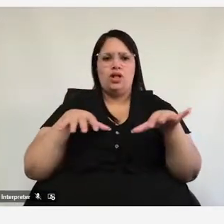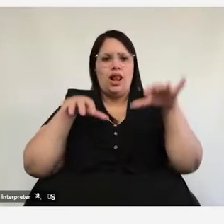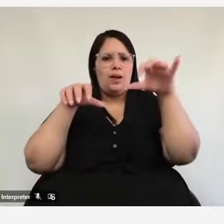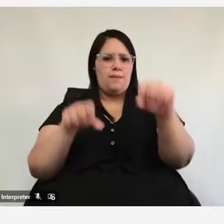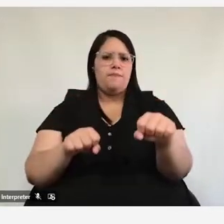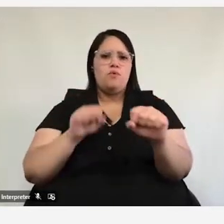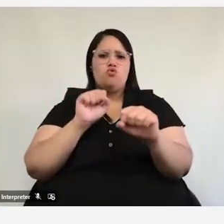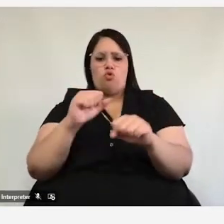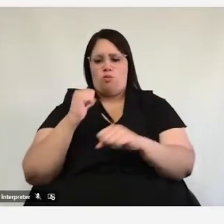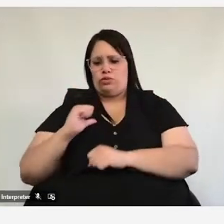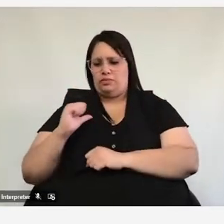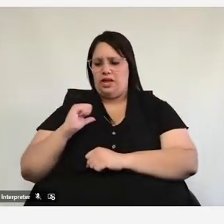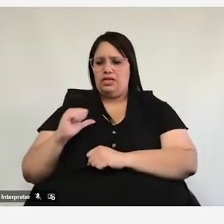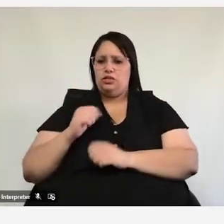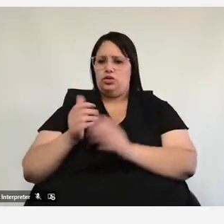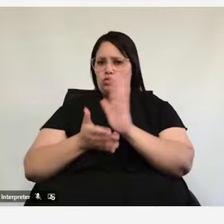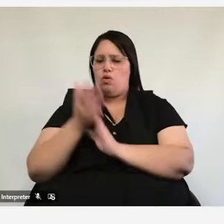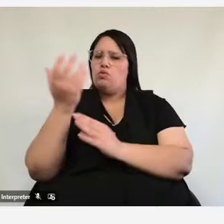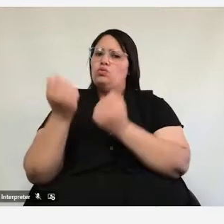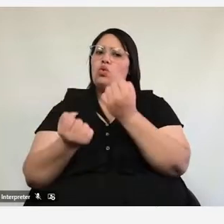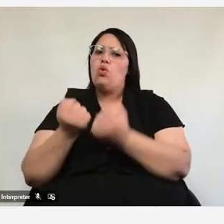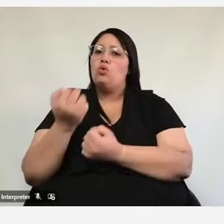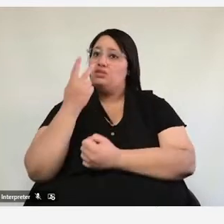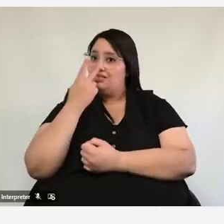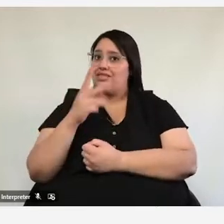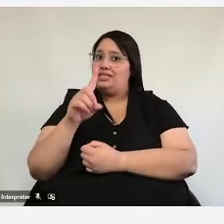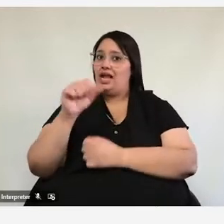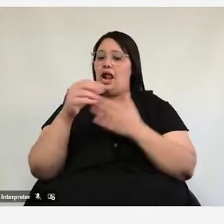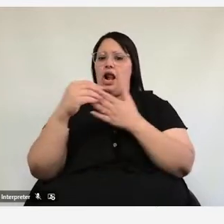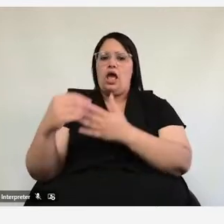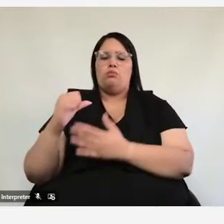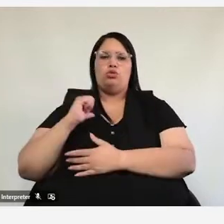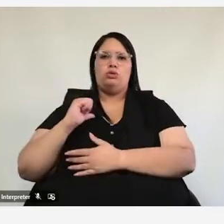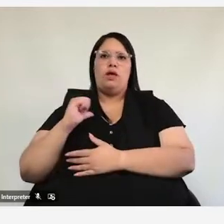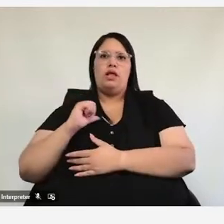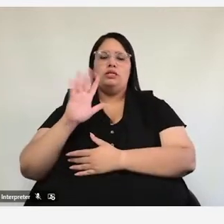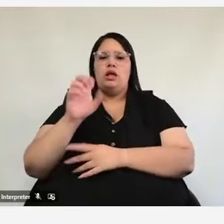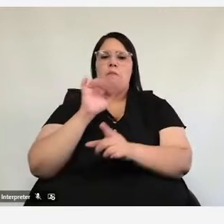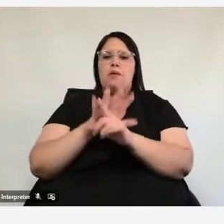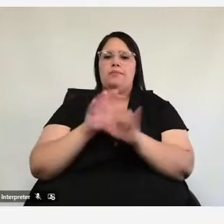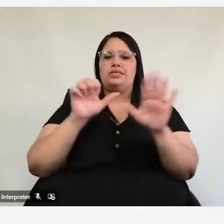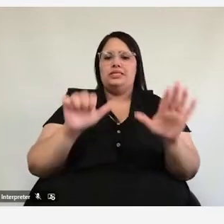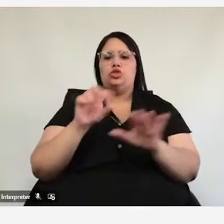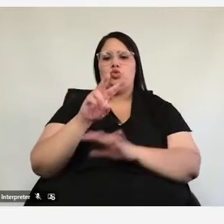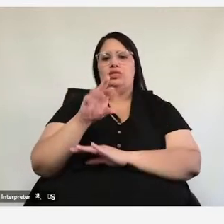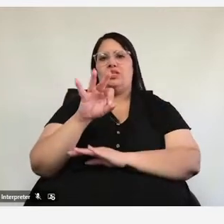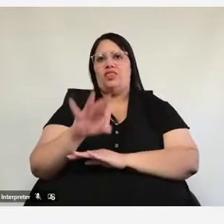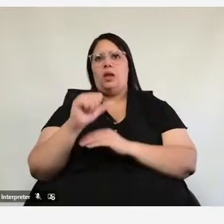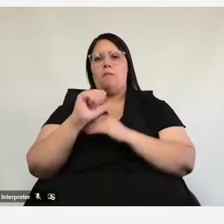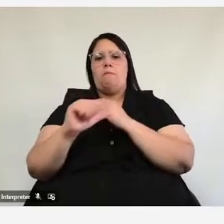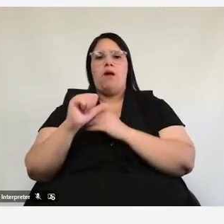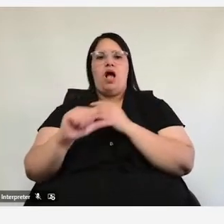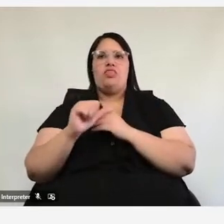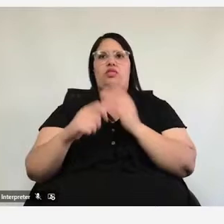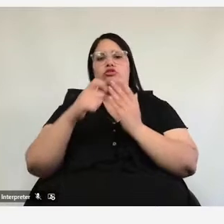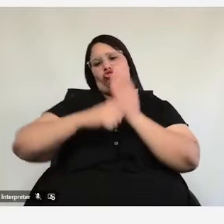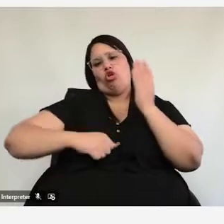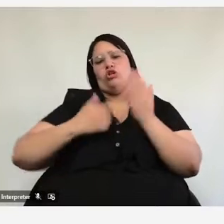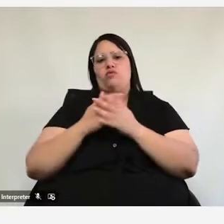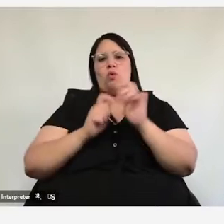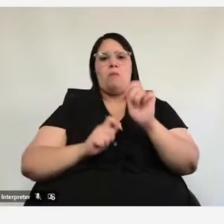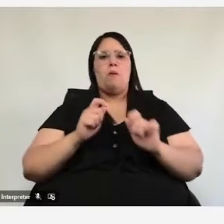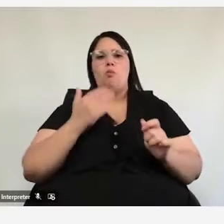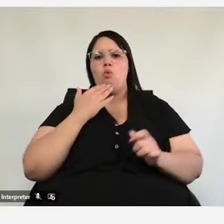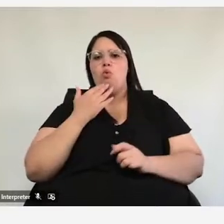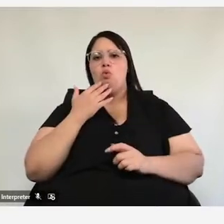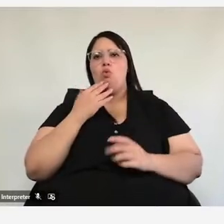your municipalities to court. When the DA-led municipality imposed a 623 monthly surcharge on residents who